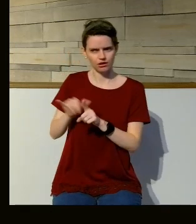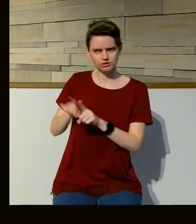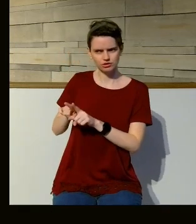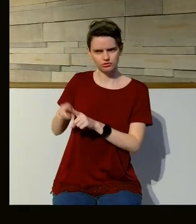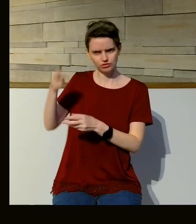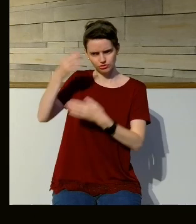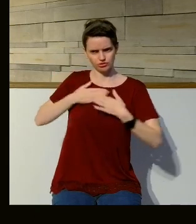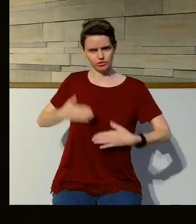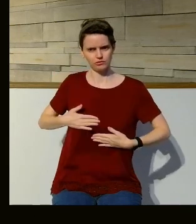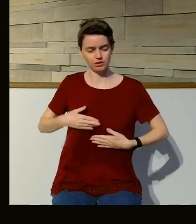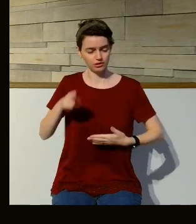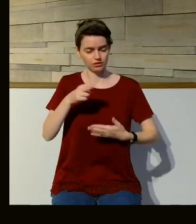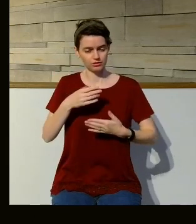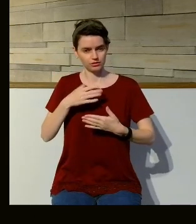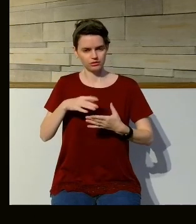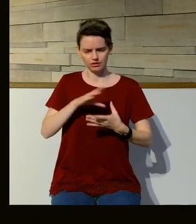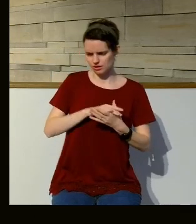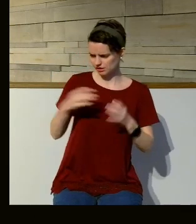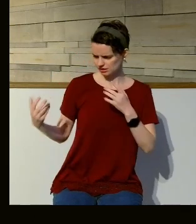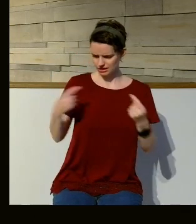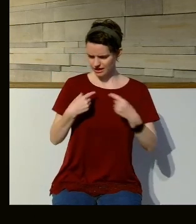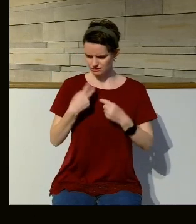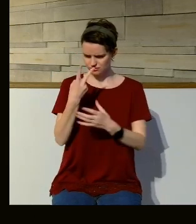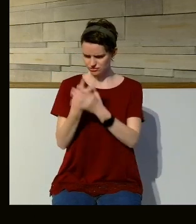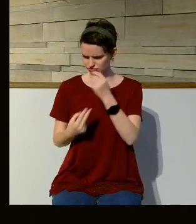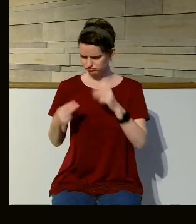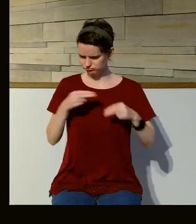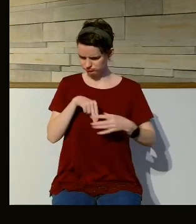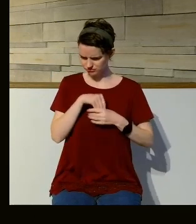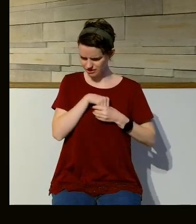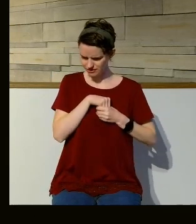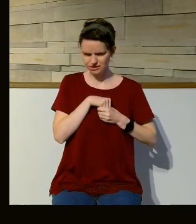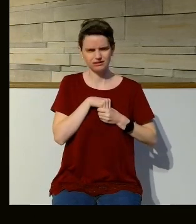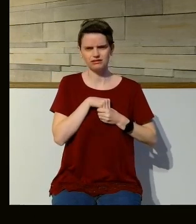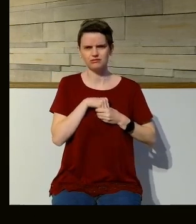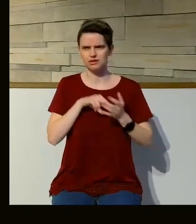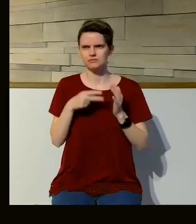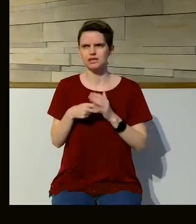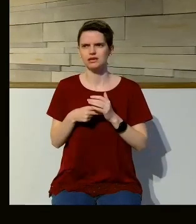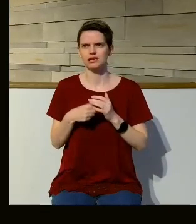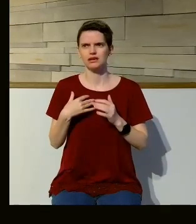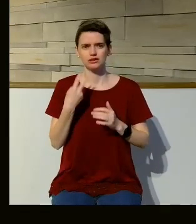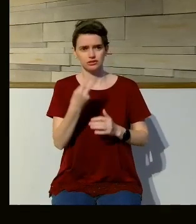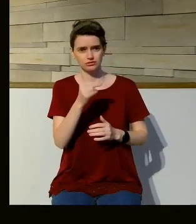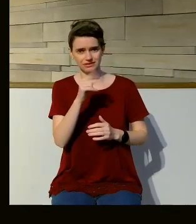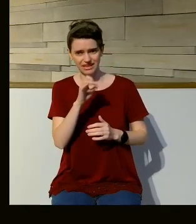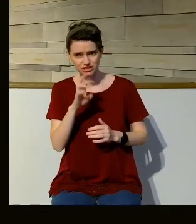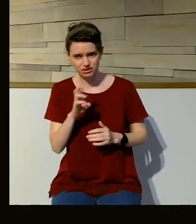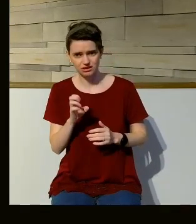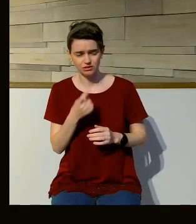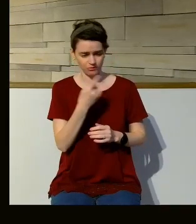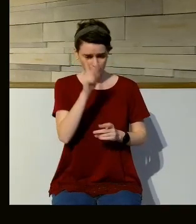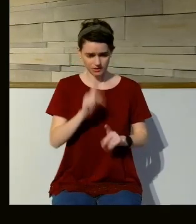the divine nature took on a human nature and that he had a dual nature. Well, what is a nature? Well, he is a person with two natures, but one person, not